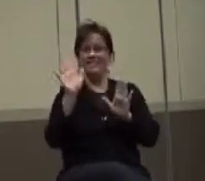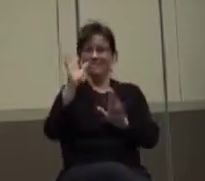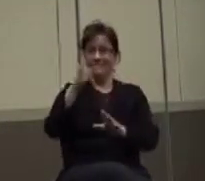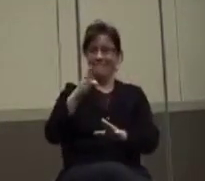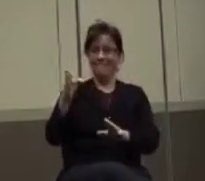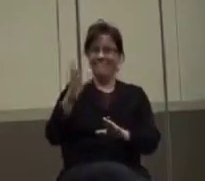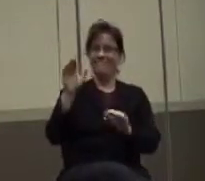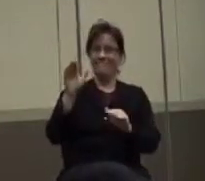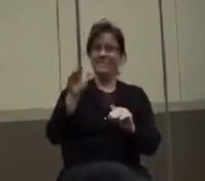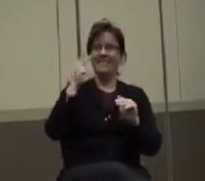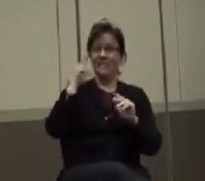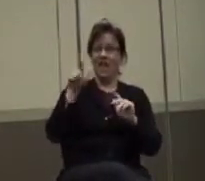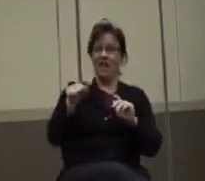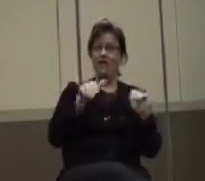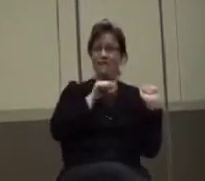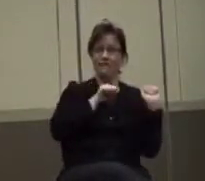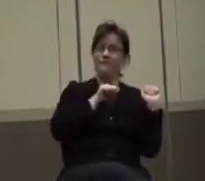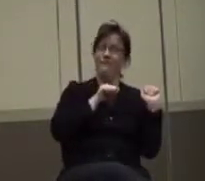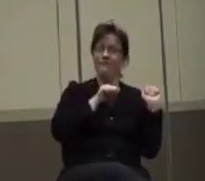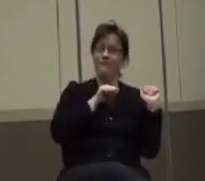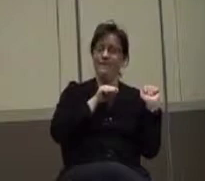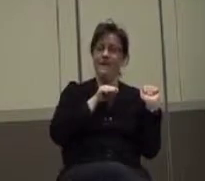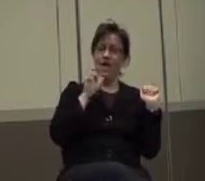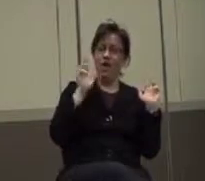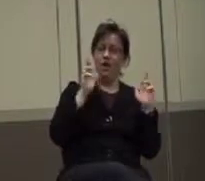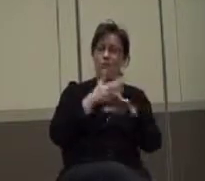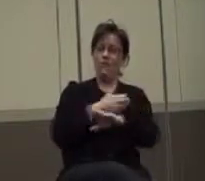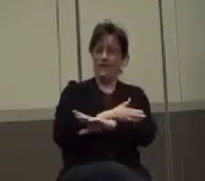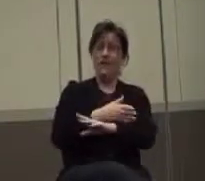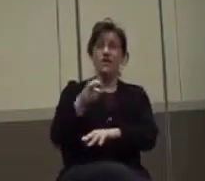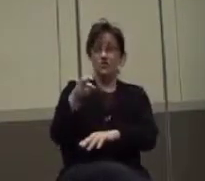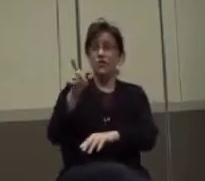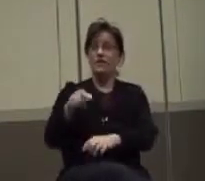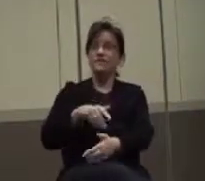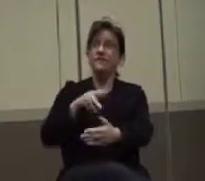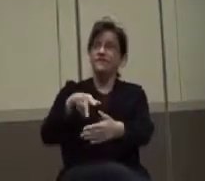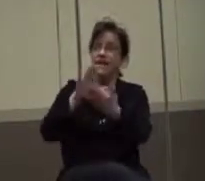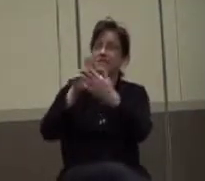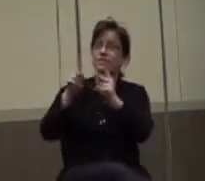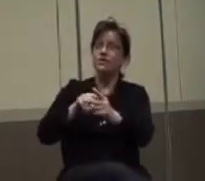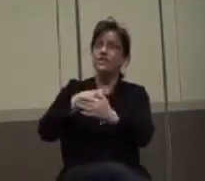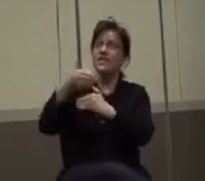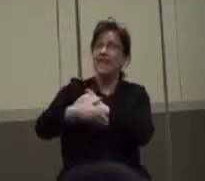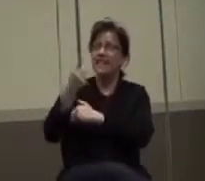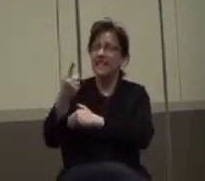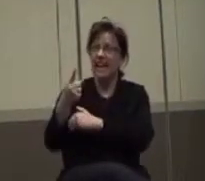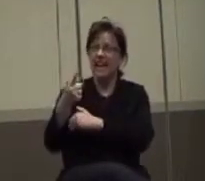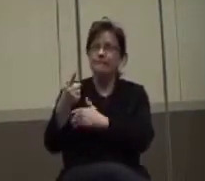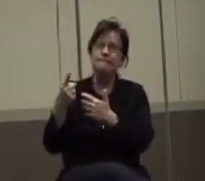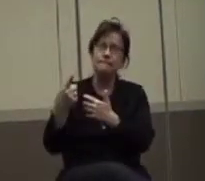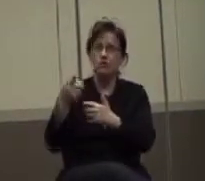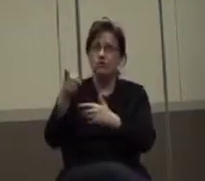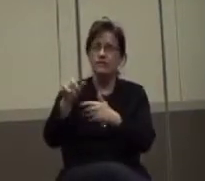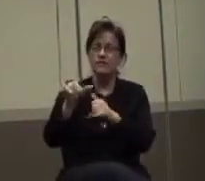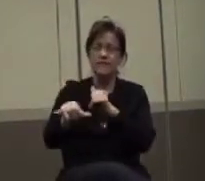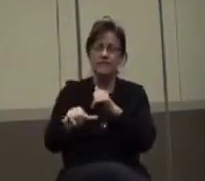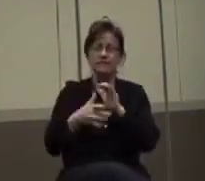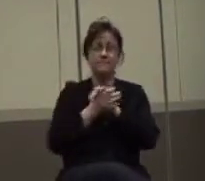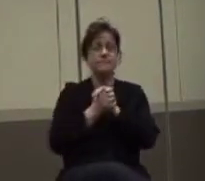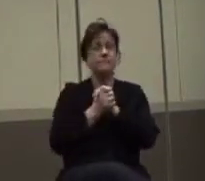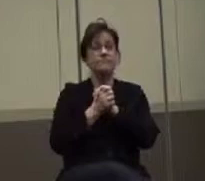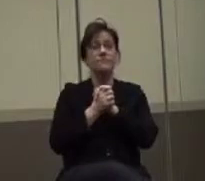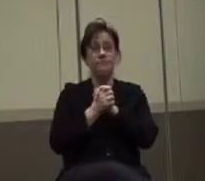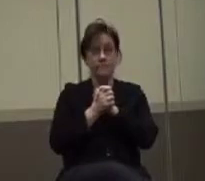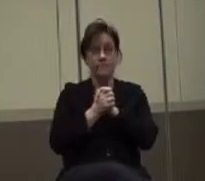I'm out of here, okay? You have to face the person the next day. That's true, okay? Part of what, and we'll see as we go through this, and some of you have seen this